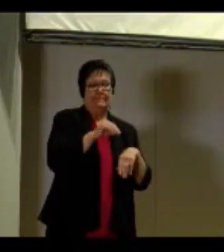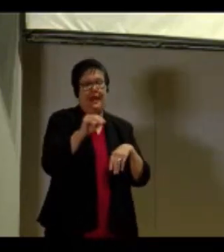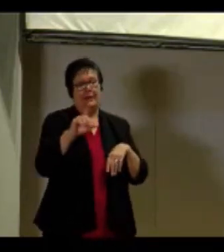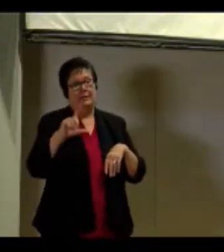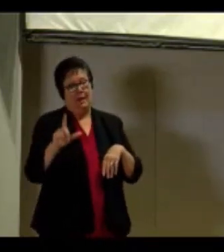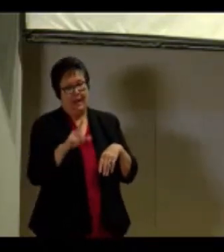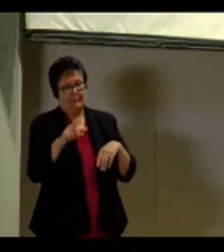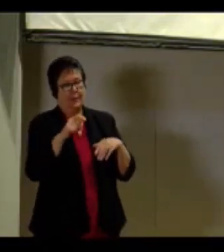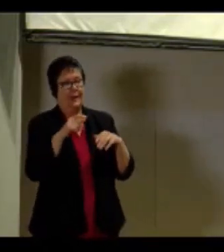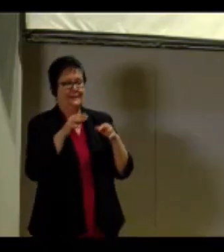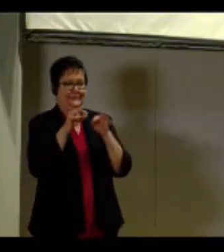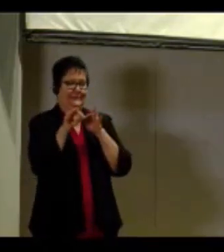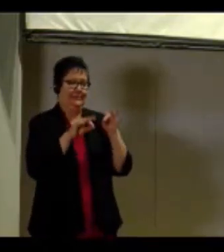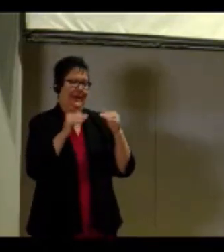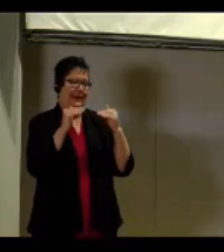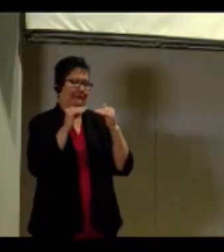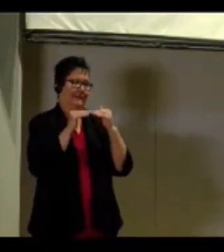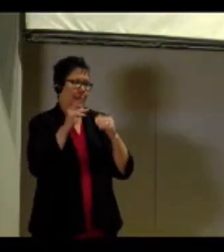Section 108.